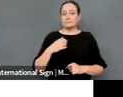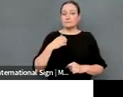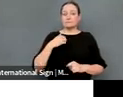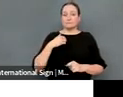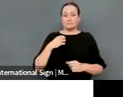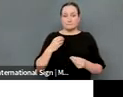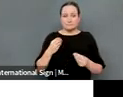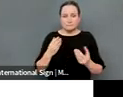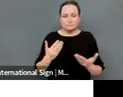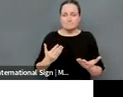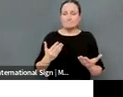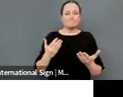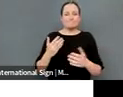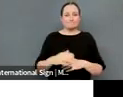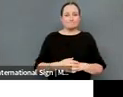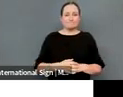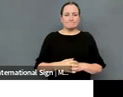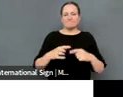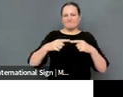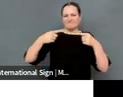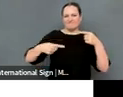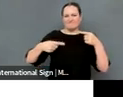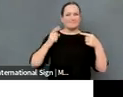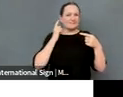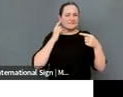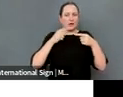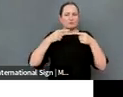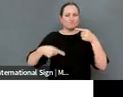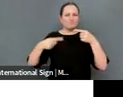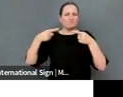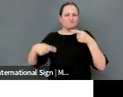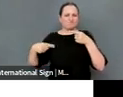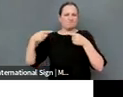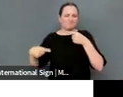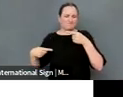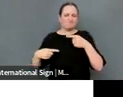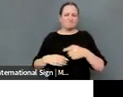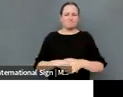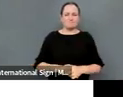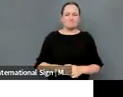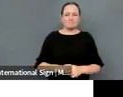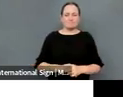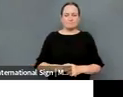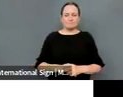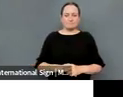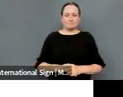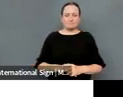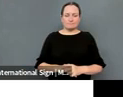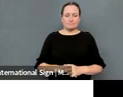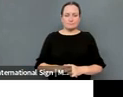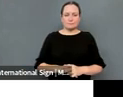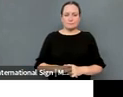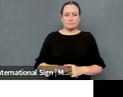of the working age population. A social assistance system